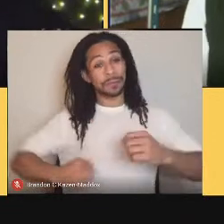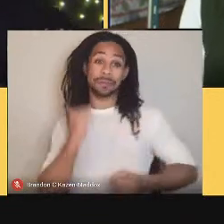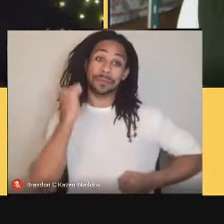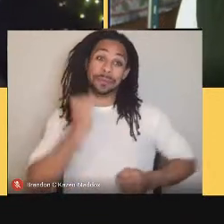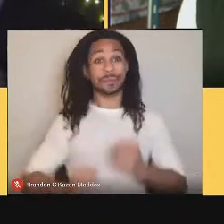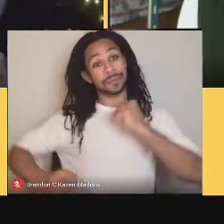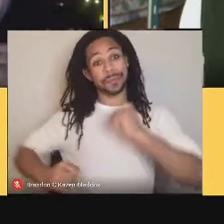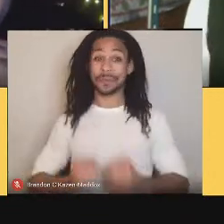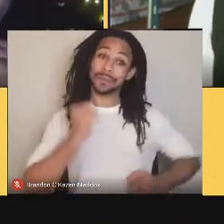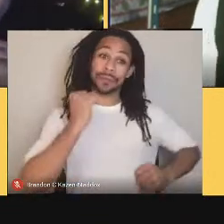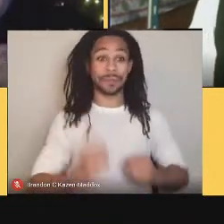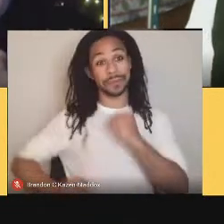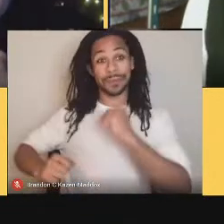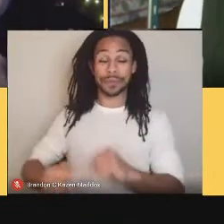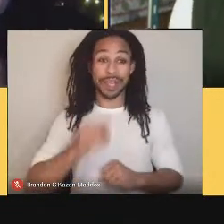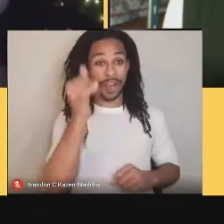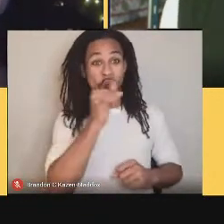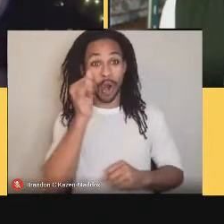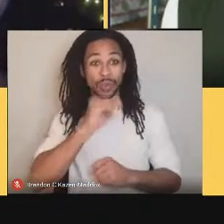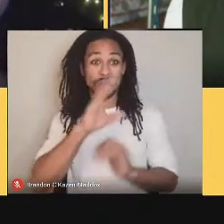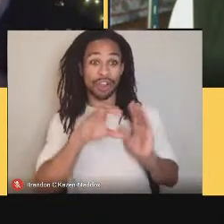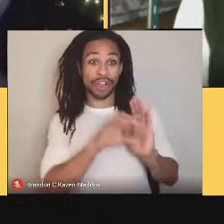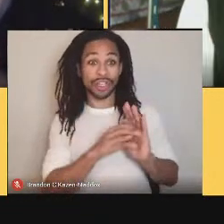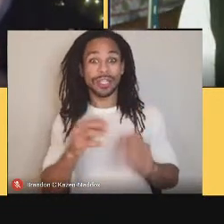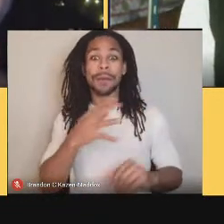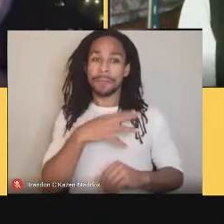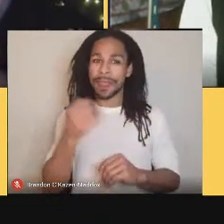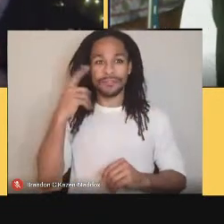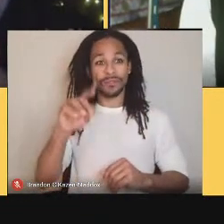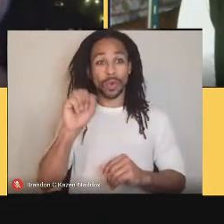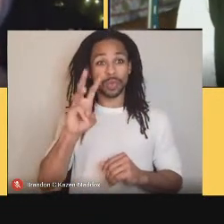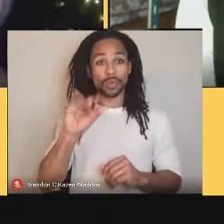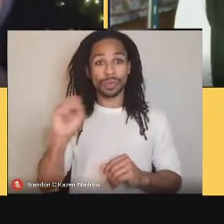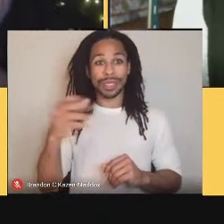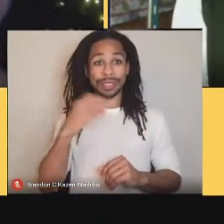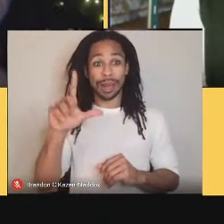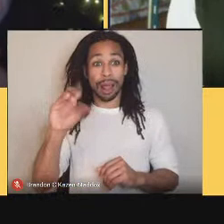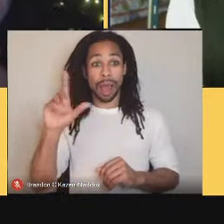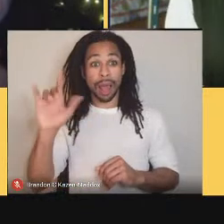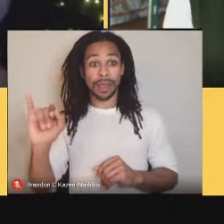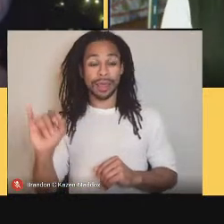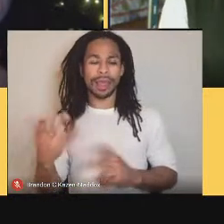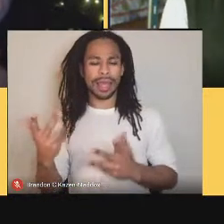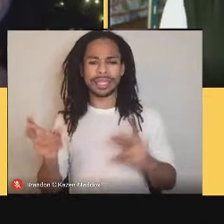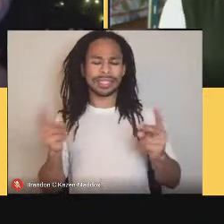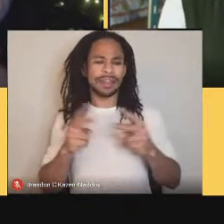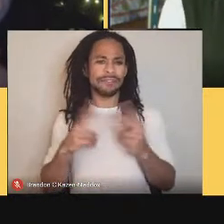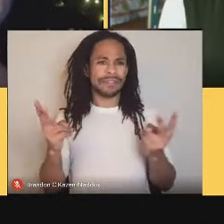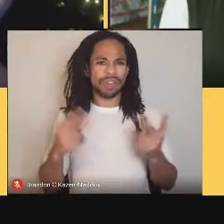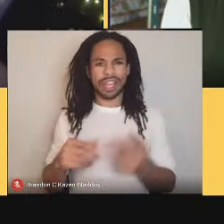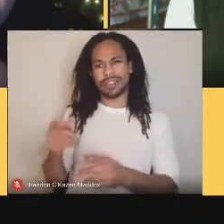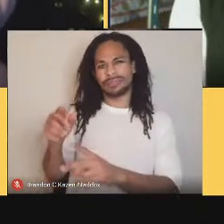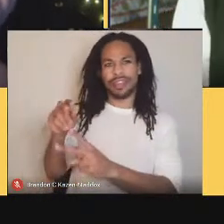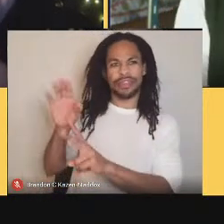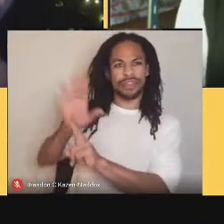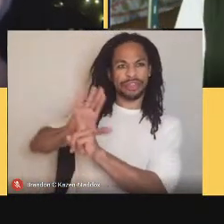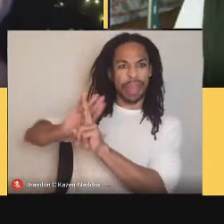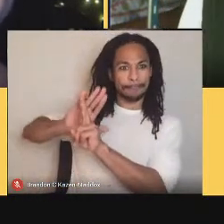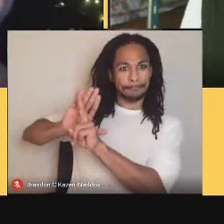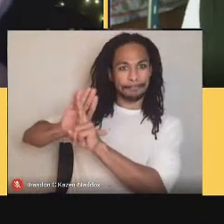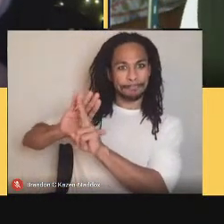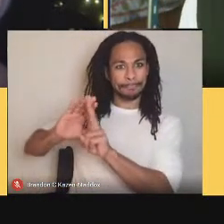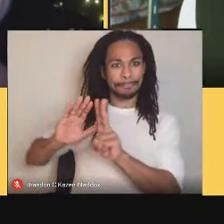bopping their head along. And it, you know, the thing for Swiss and Lali, it's so them, you know,